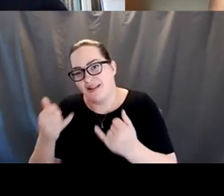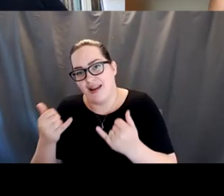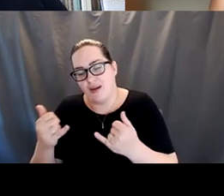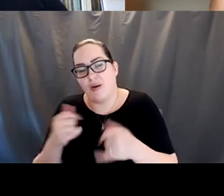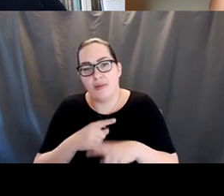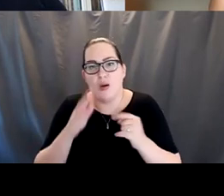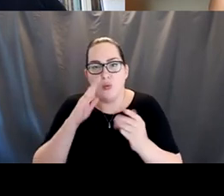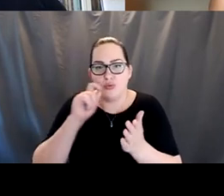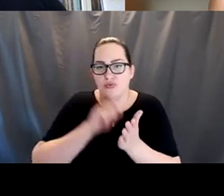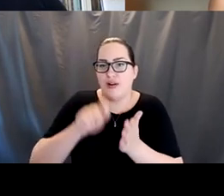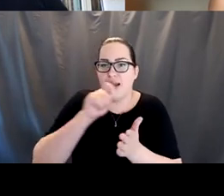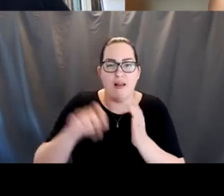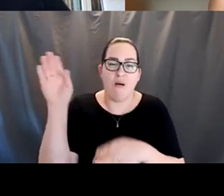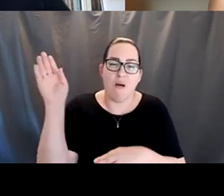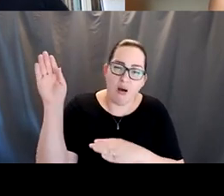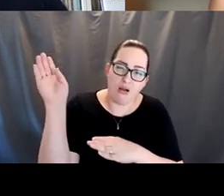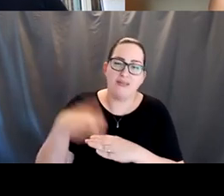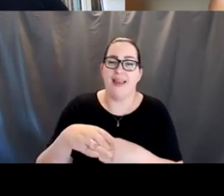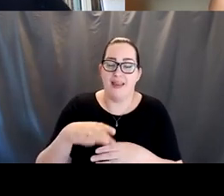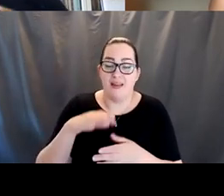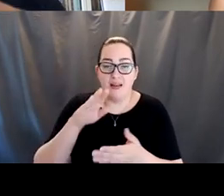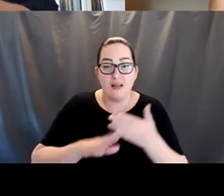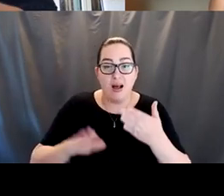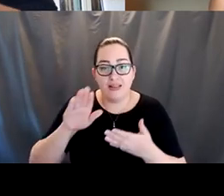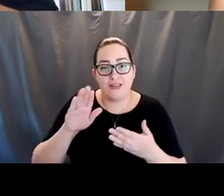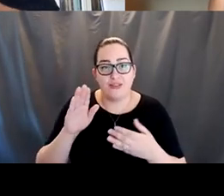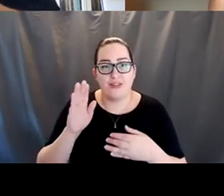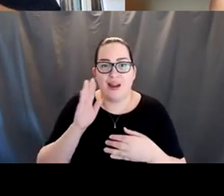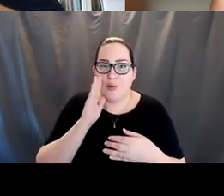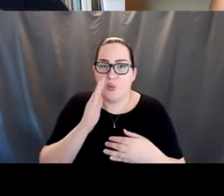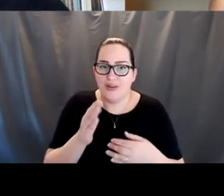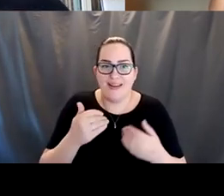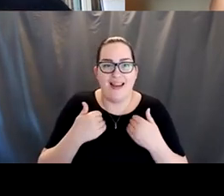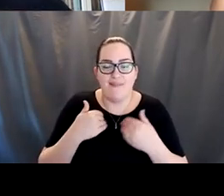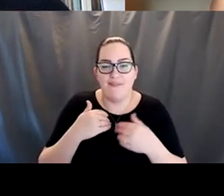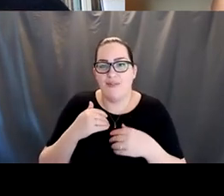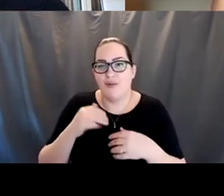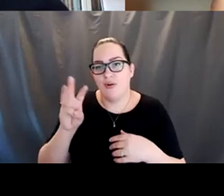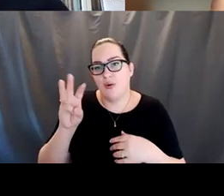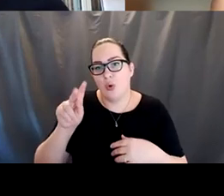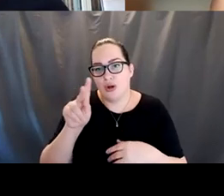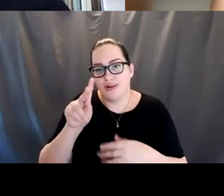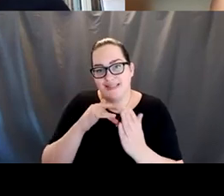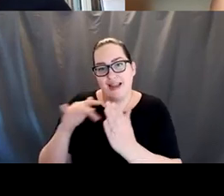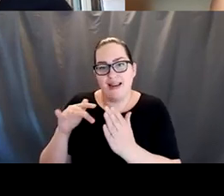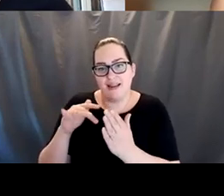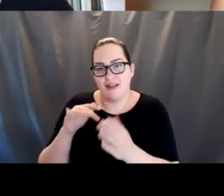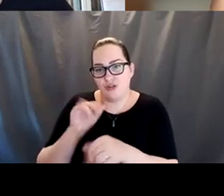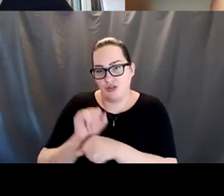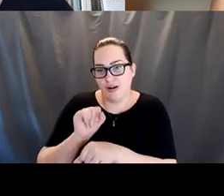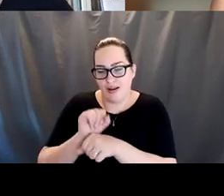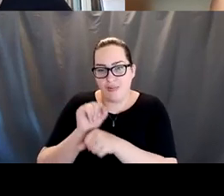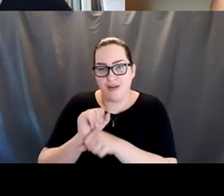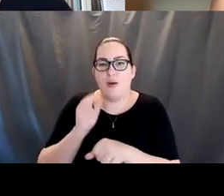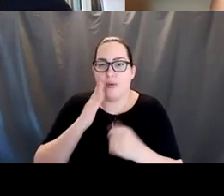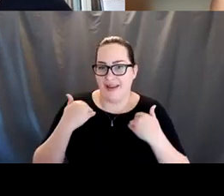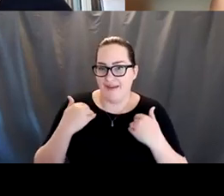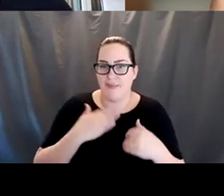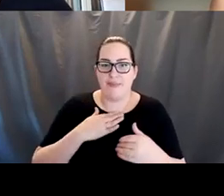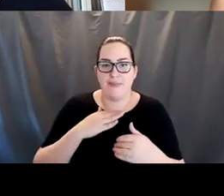whatever, making that. But it's a team effort. Everyone. That's partly because I've been yelled at quite a bit by people